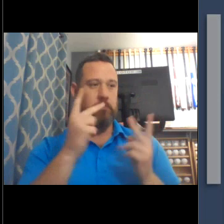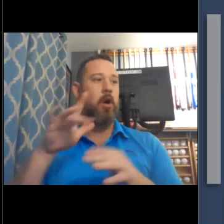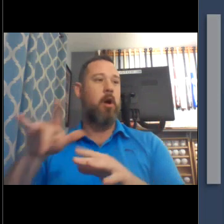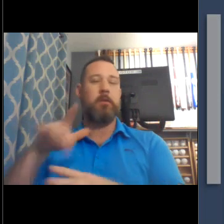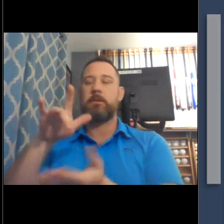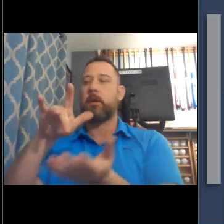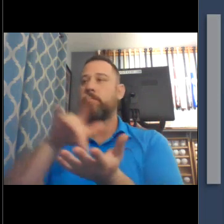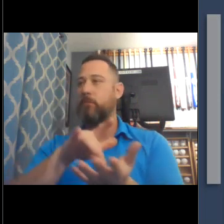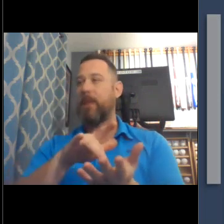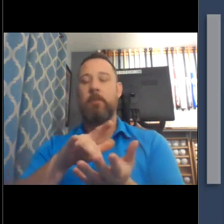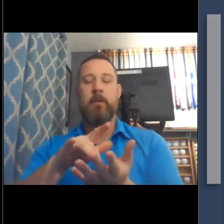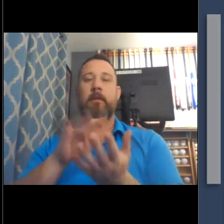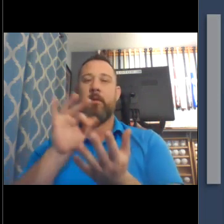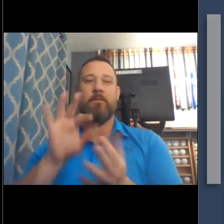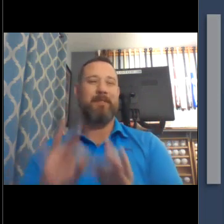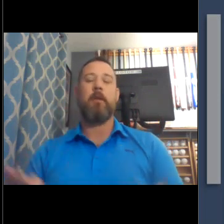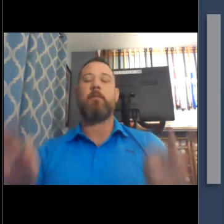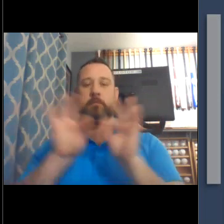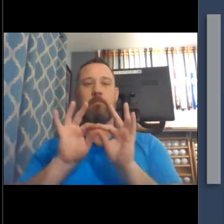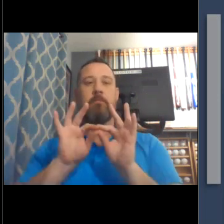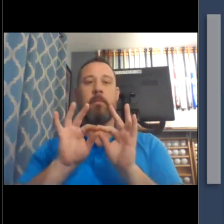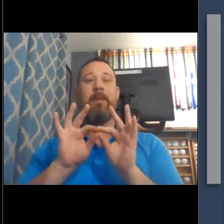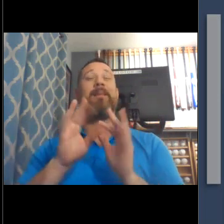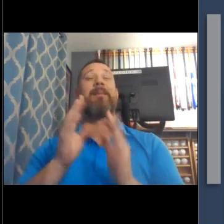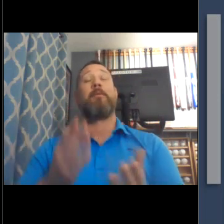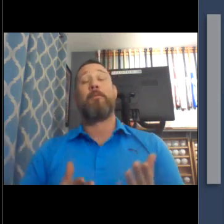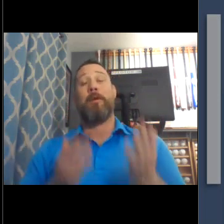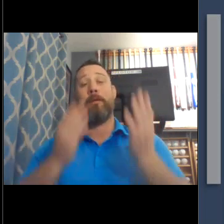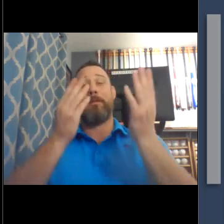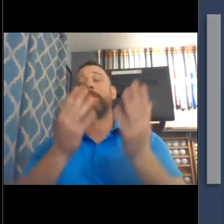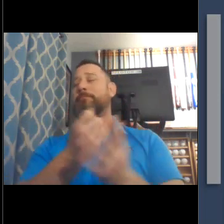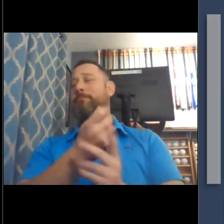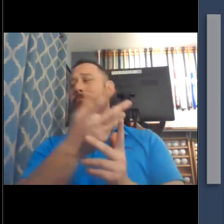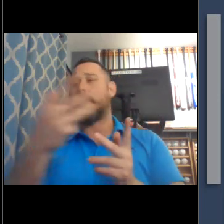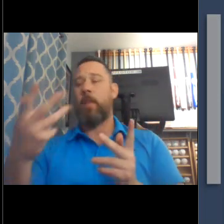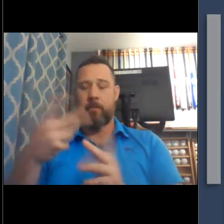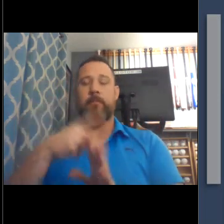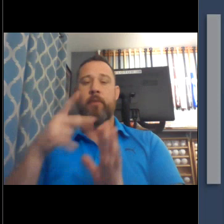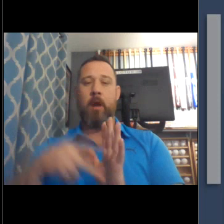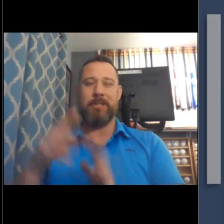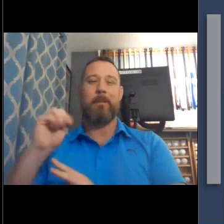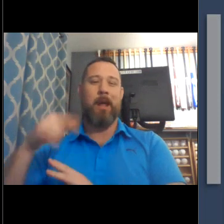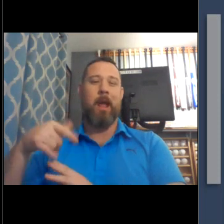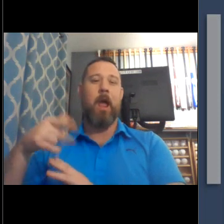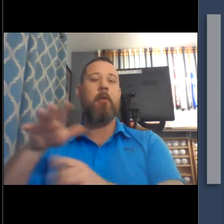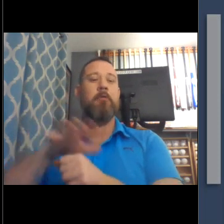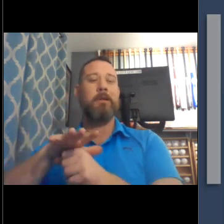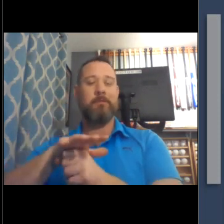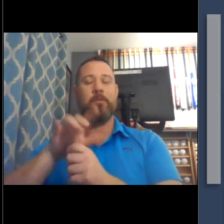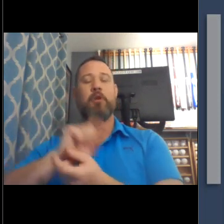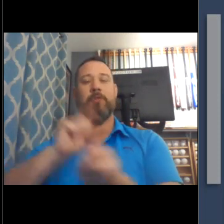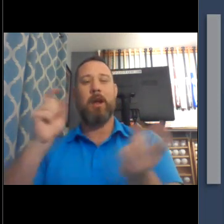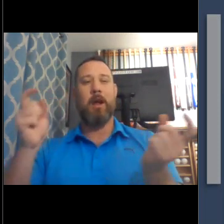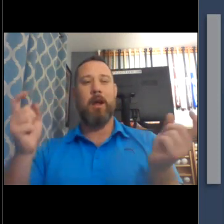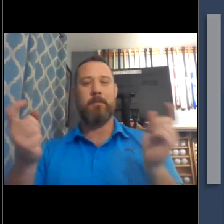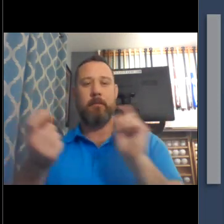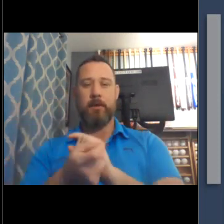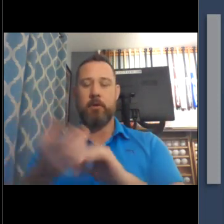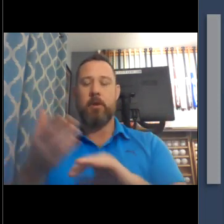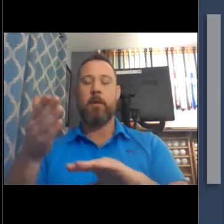invaluable. Second, the recommendations include a number of projects in the AMBAG region which are transformational in improving